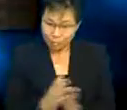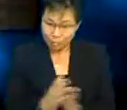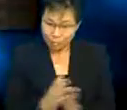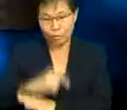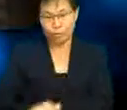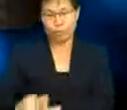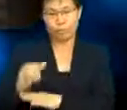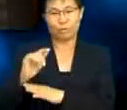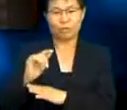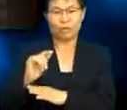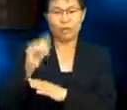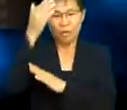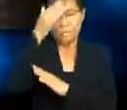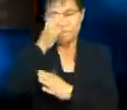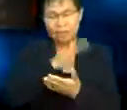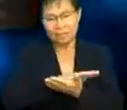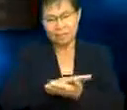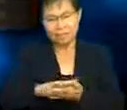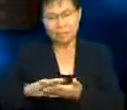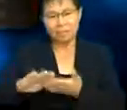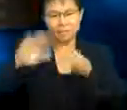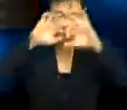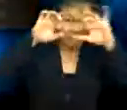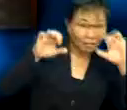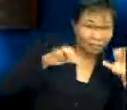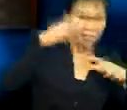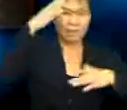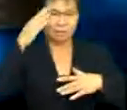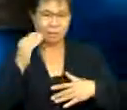Be prepared for a mind-blowing experience.